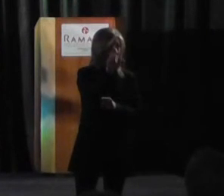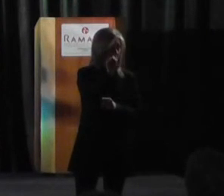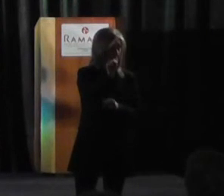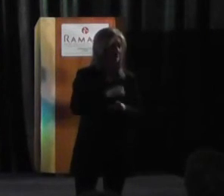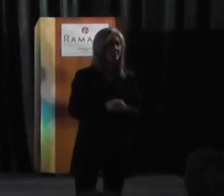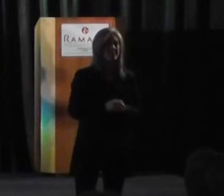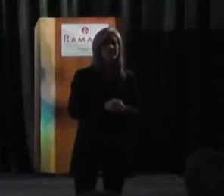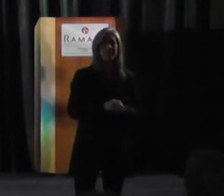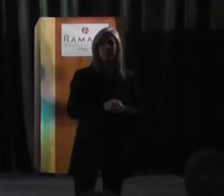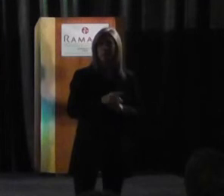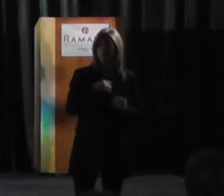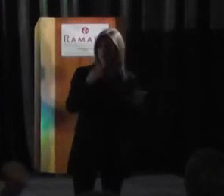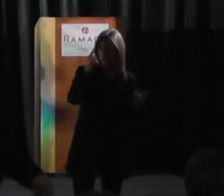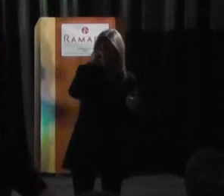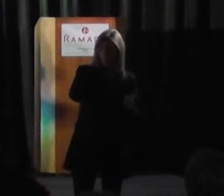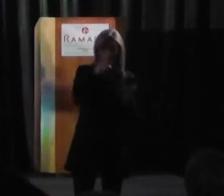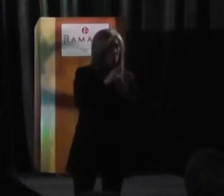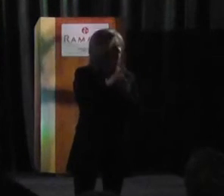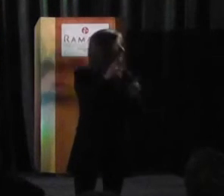them get a moment to get my photos up there.